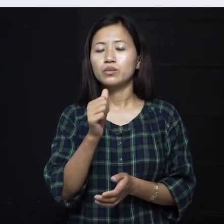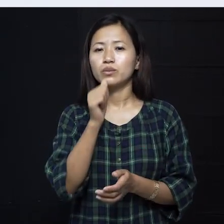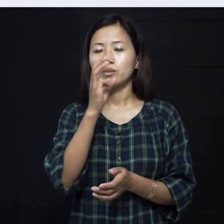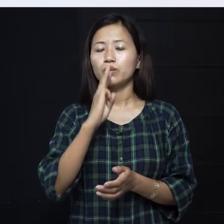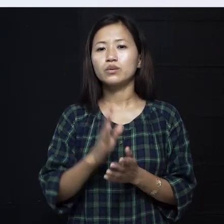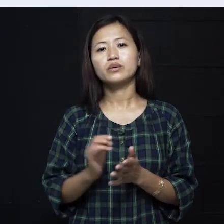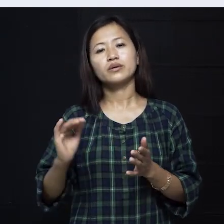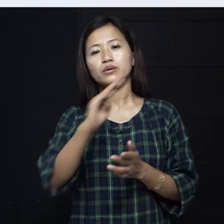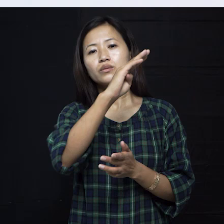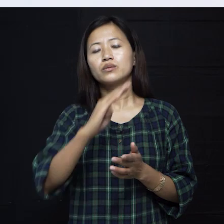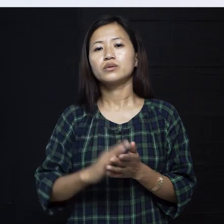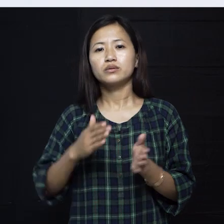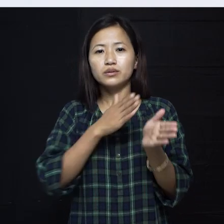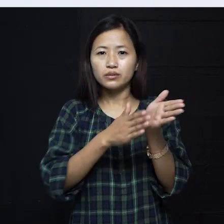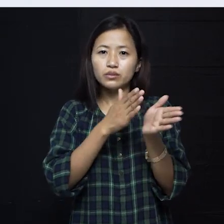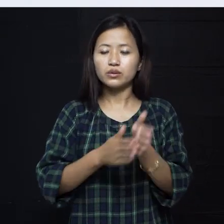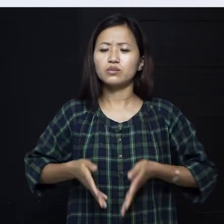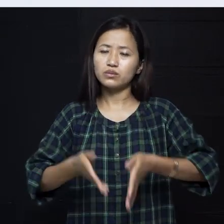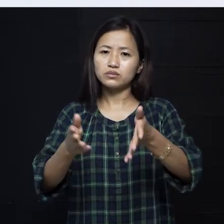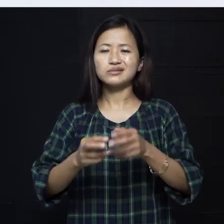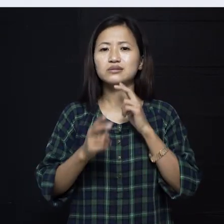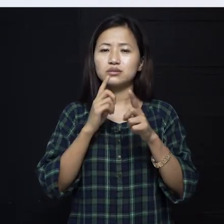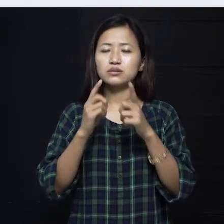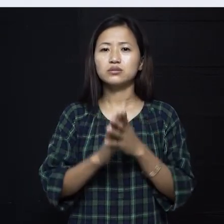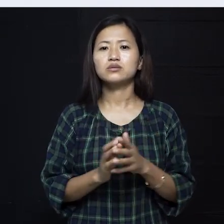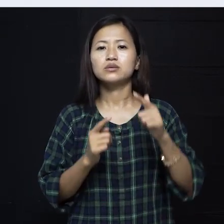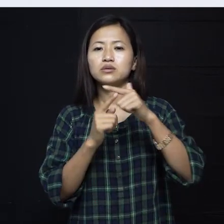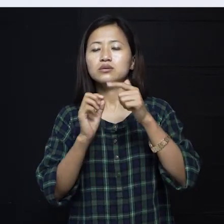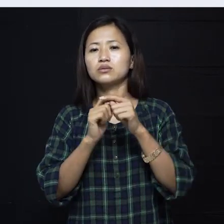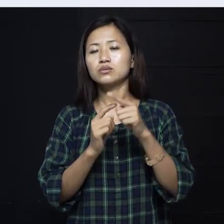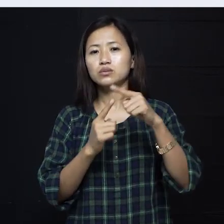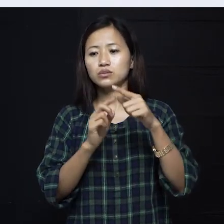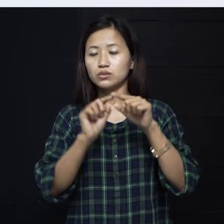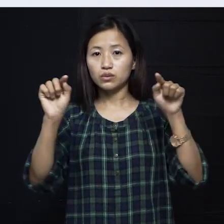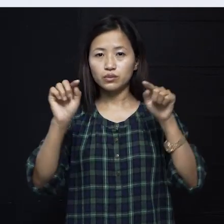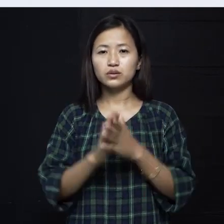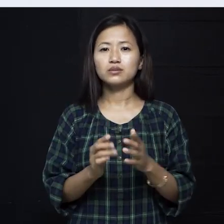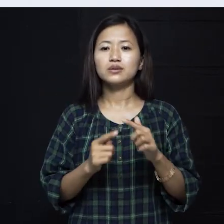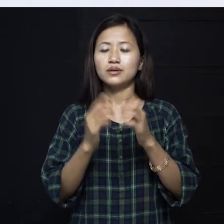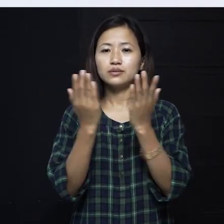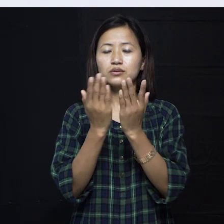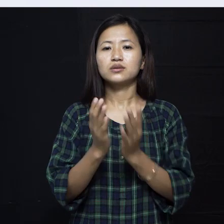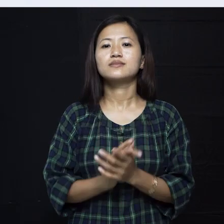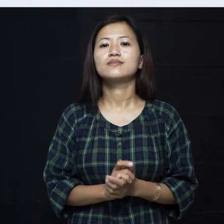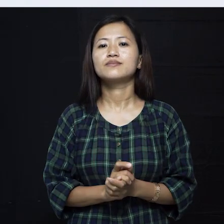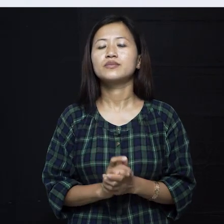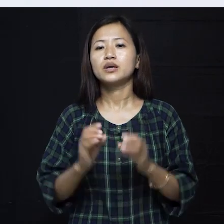waterways, airways, railways, we have also discussed one topic which is in your textbook. It is written as